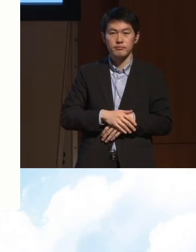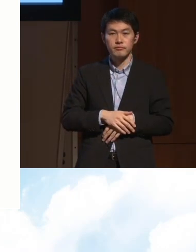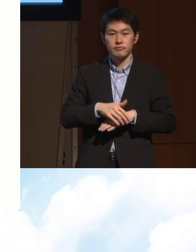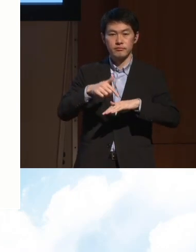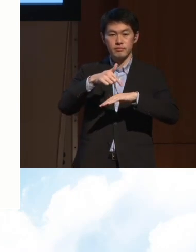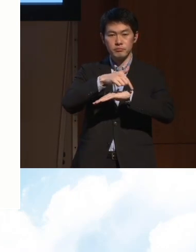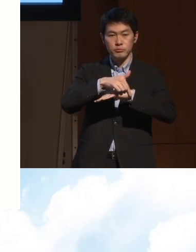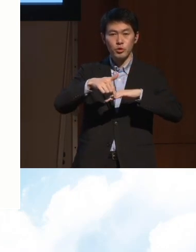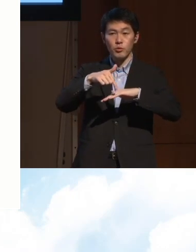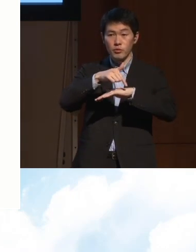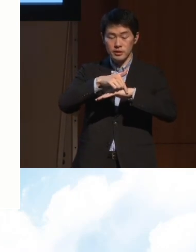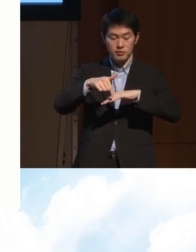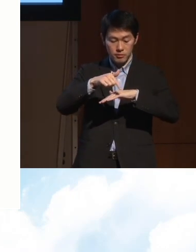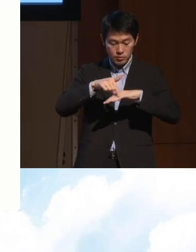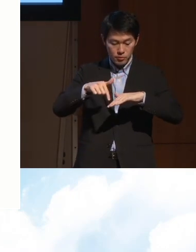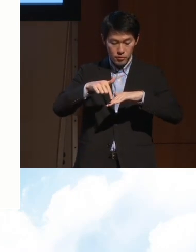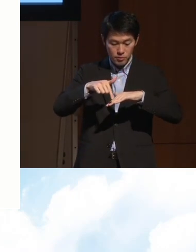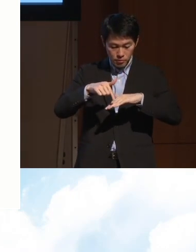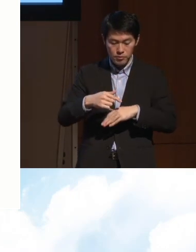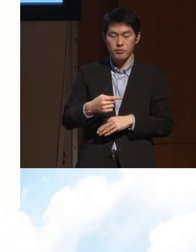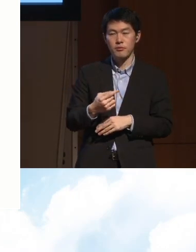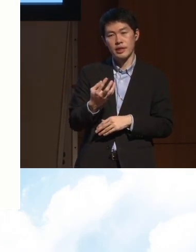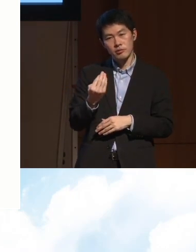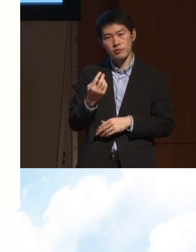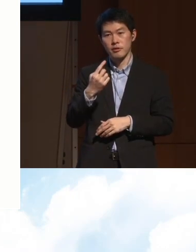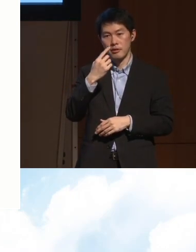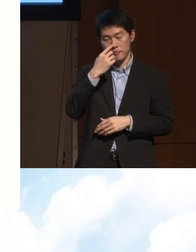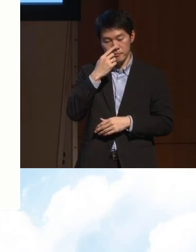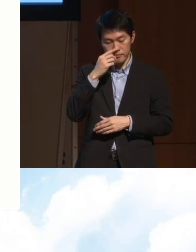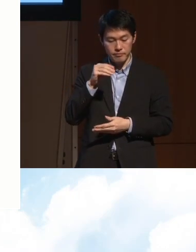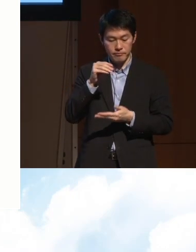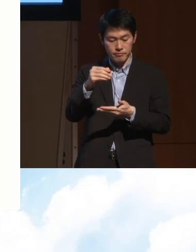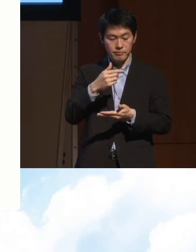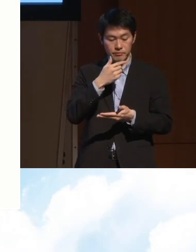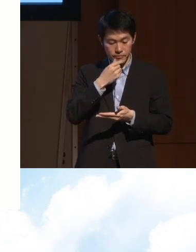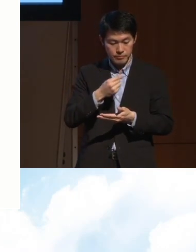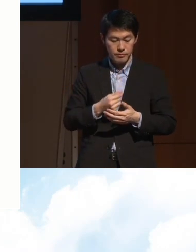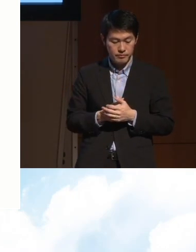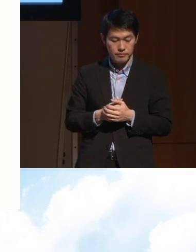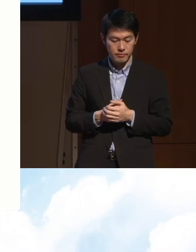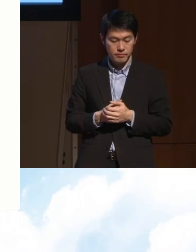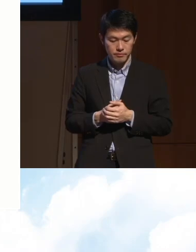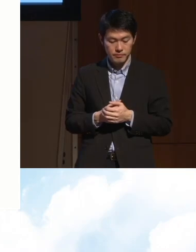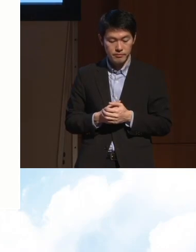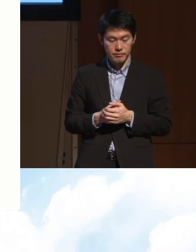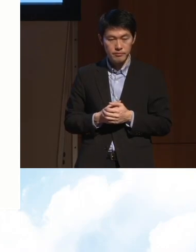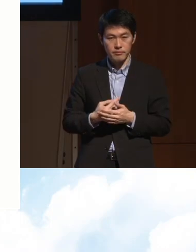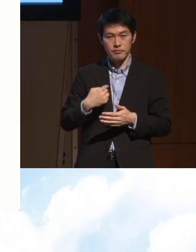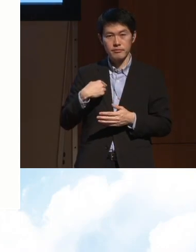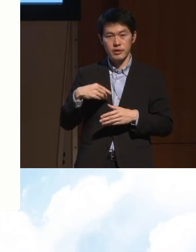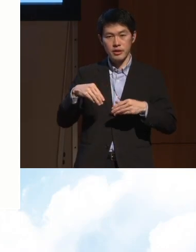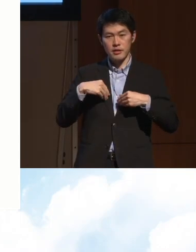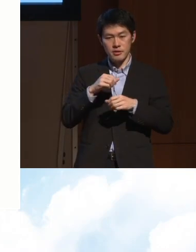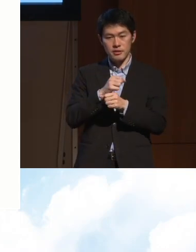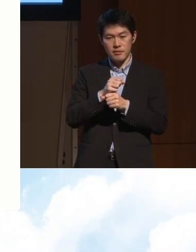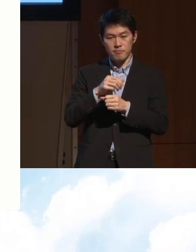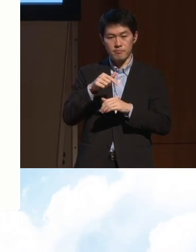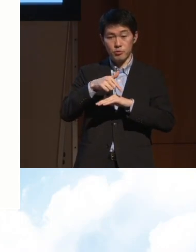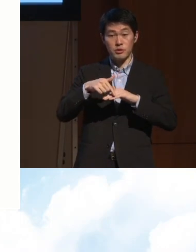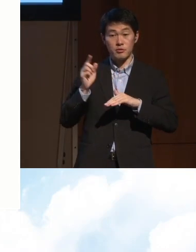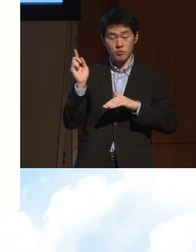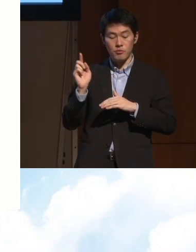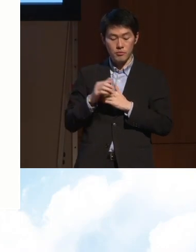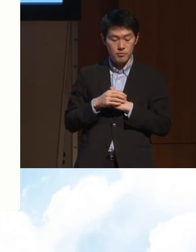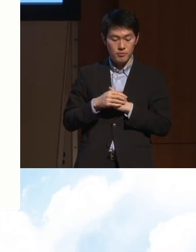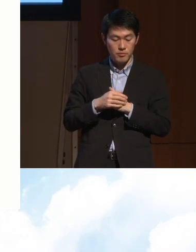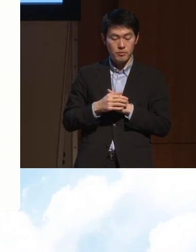development of vaccine and drugs, possibly contribute to the control of future pandemics. This slide